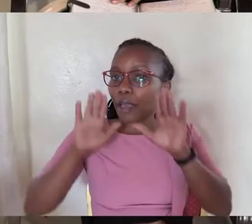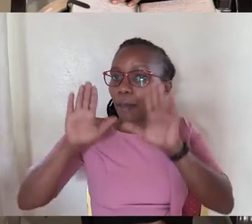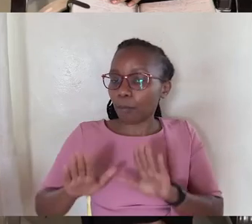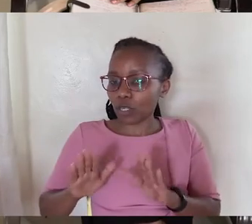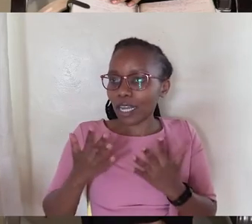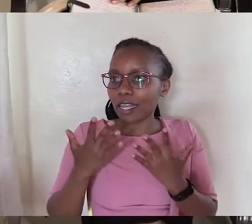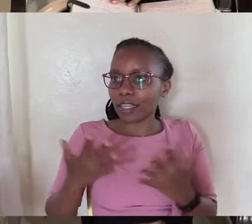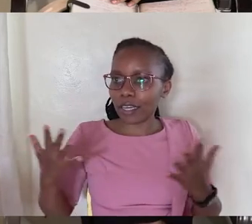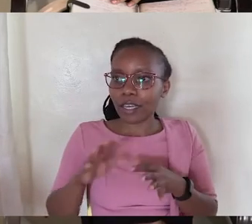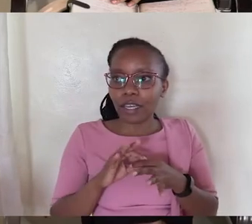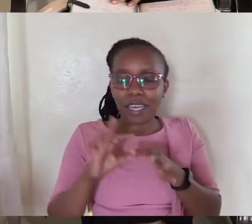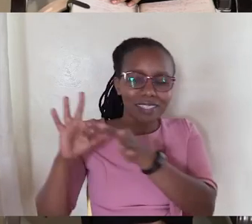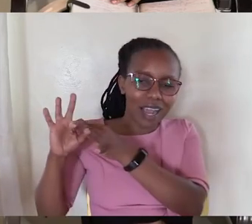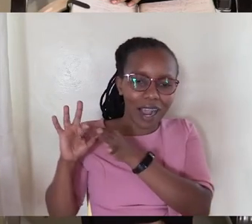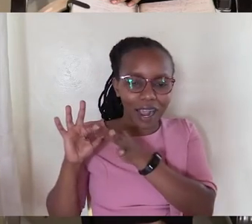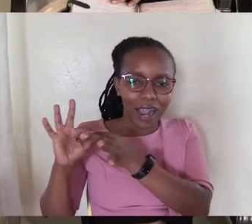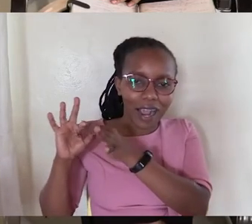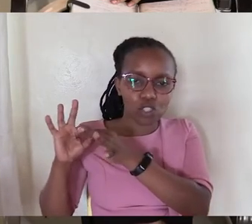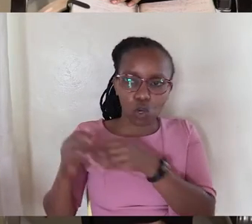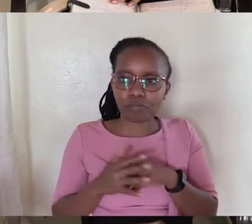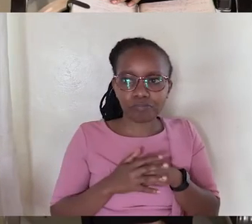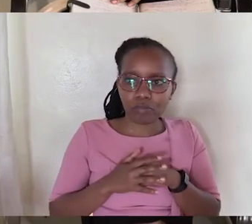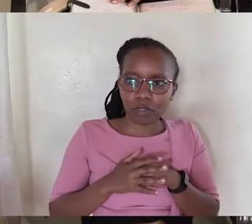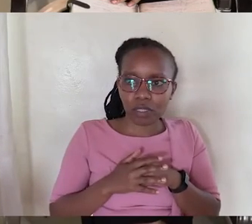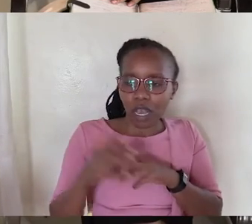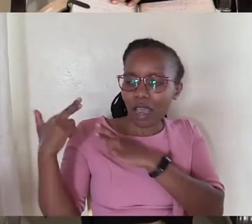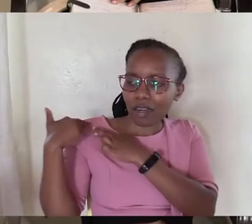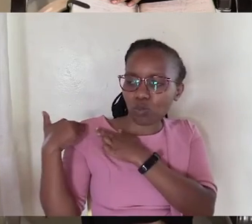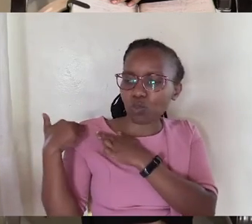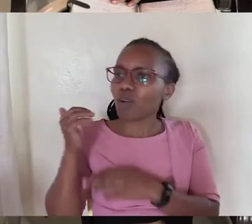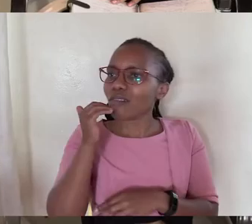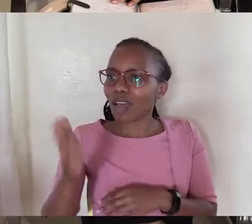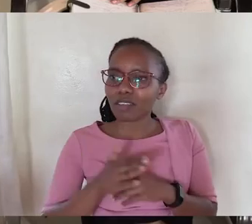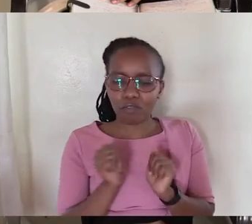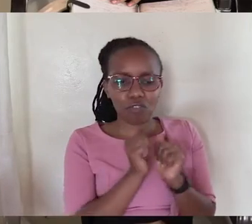that should be dealt with is the culture of impunity, because people think they can do this from